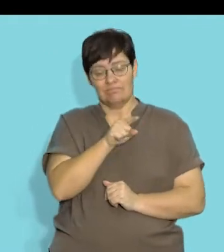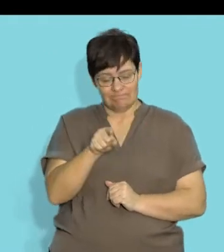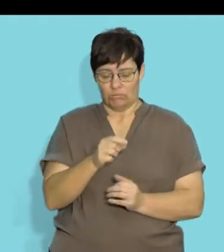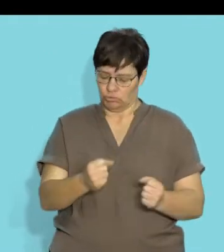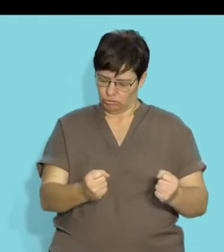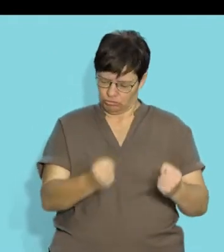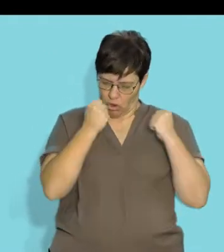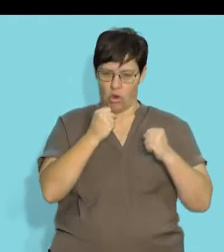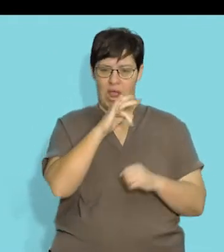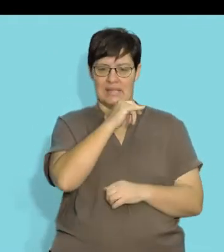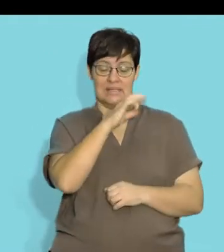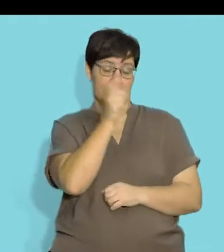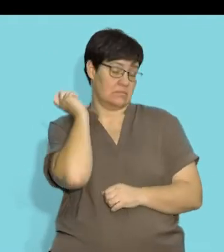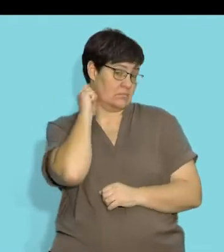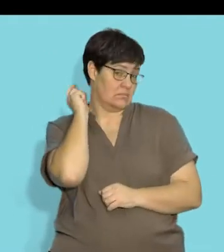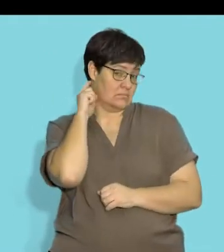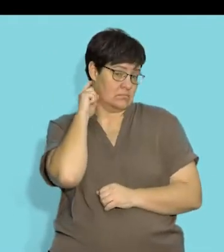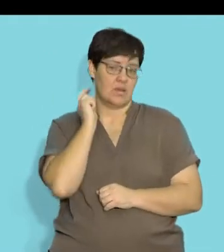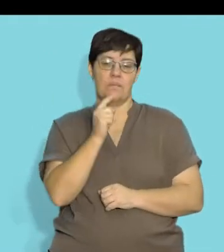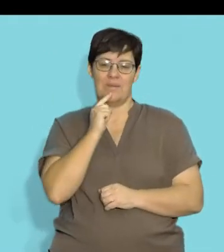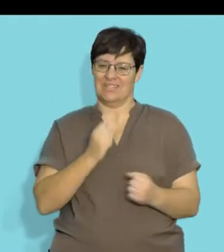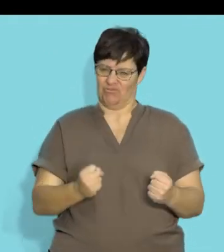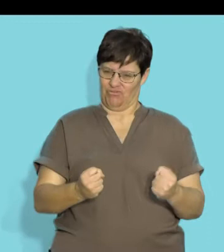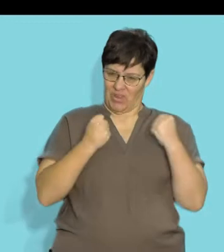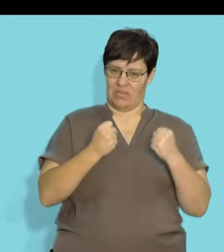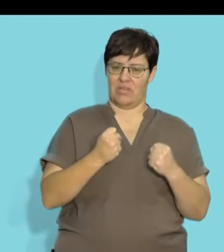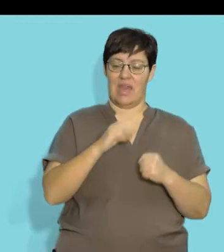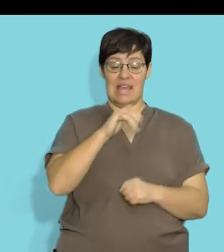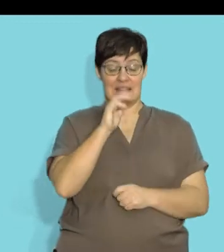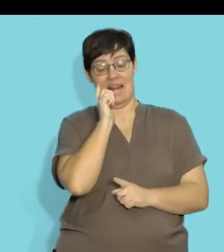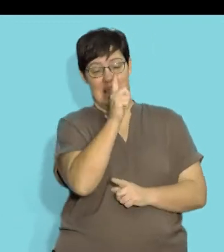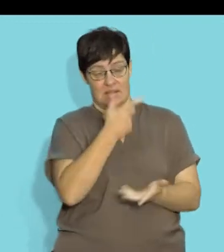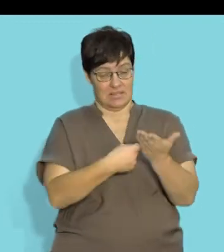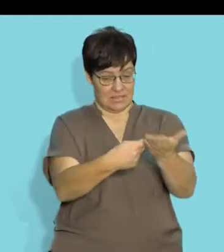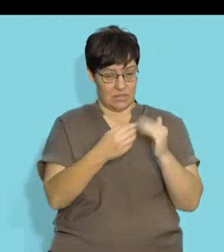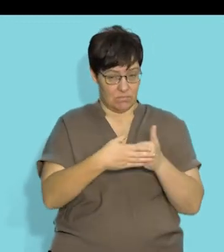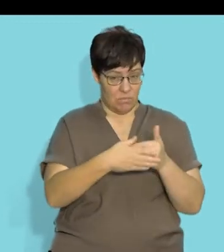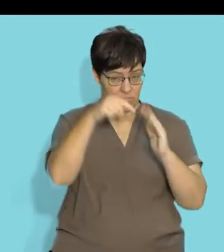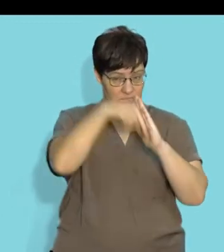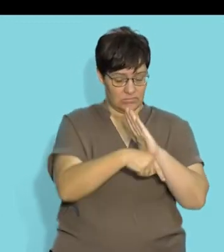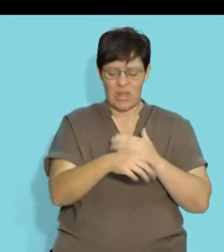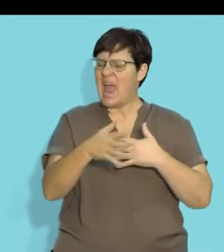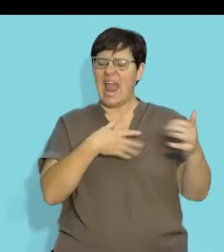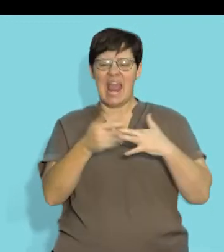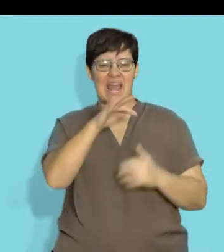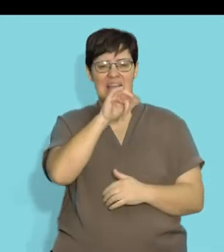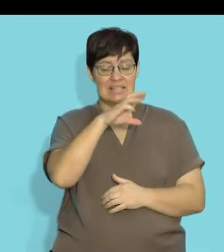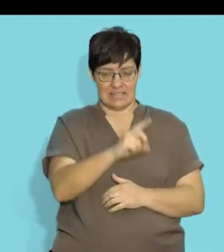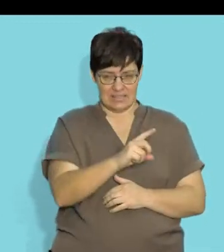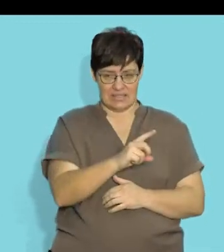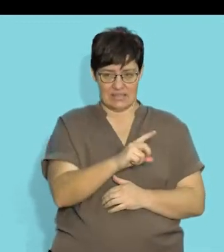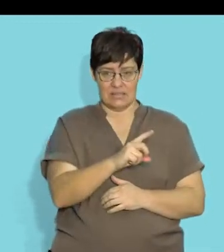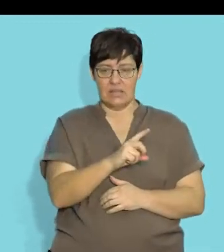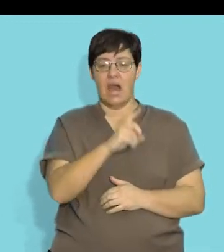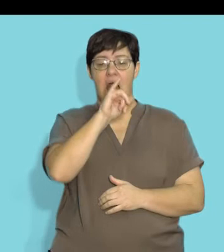are actually strong acids. At the back of our mind, we will talk about strength of acid at a later stage, but we assume that any acid